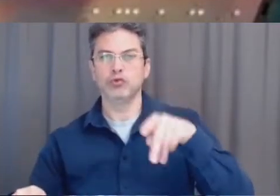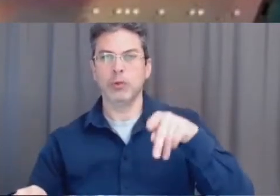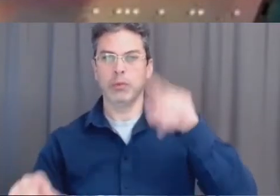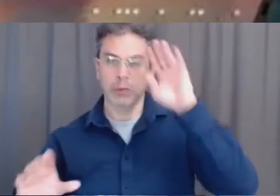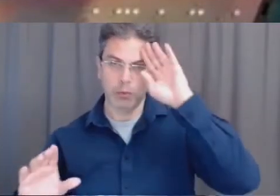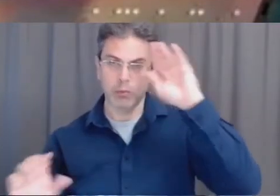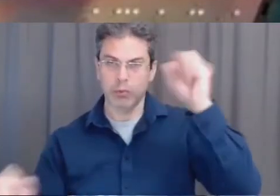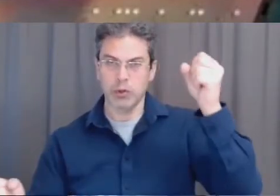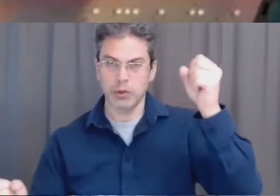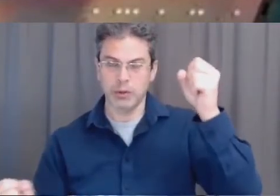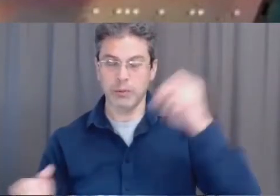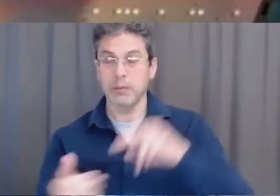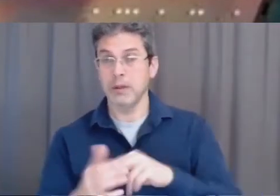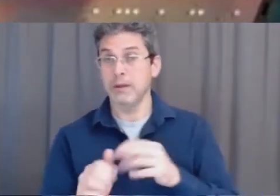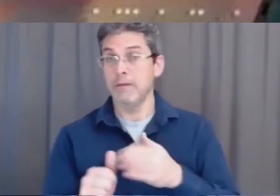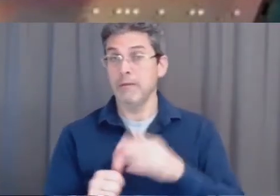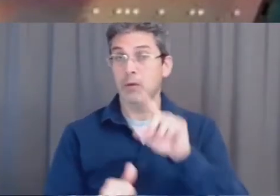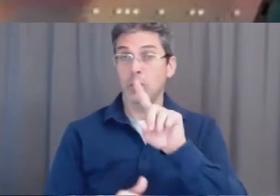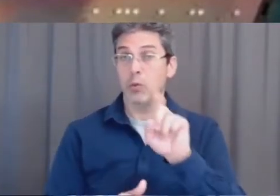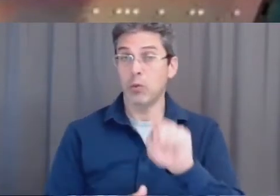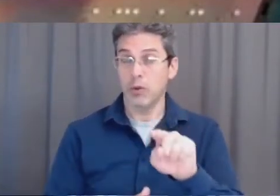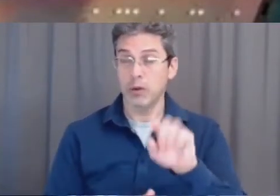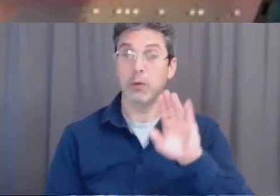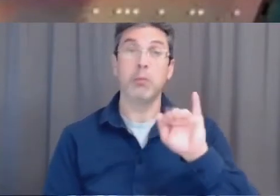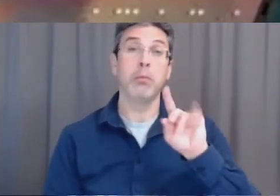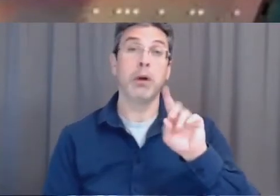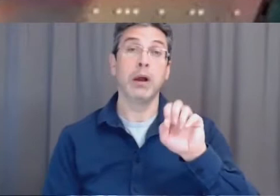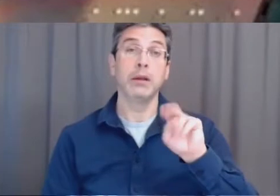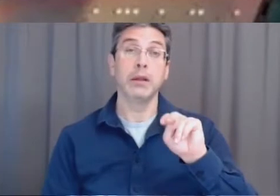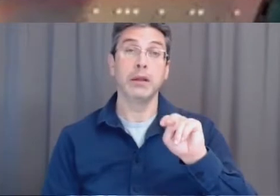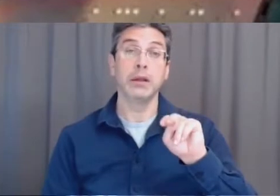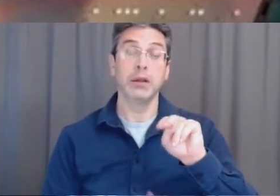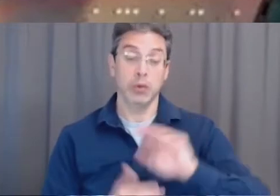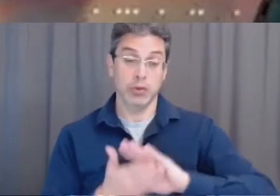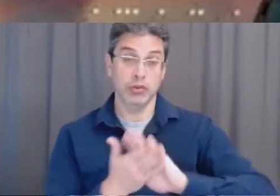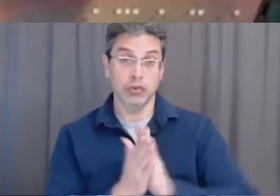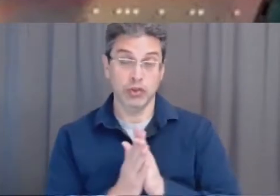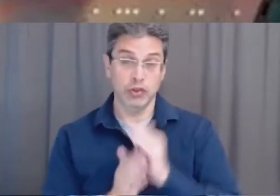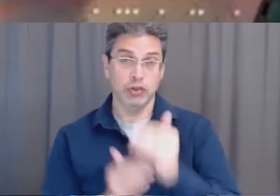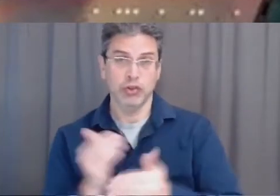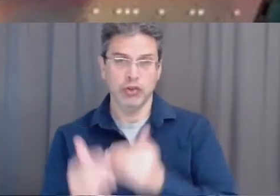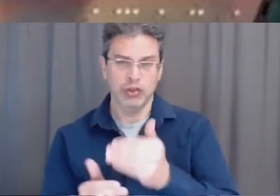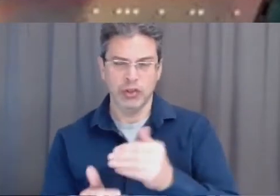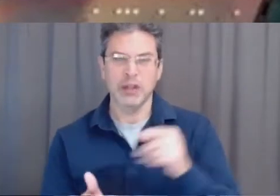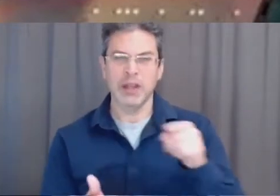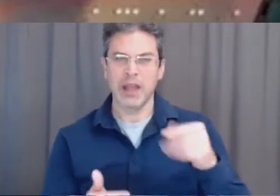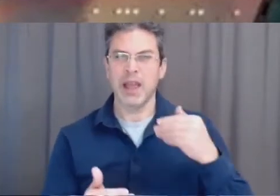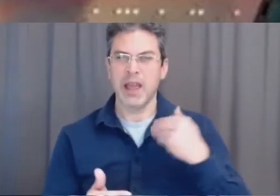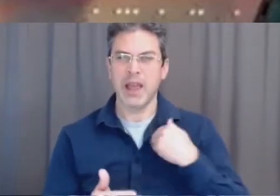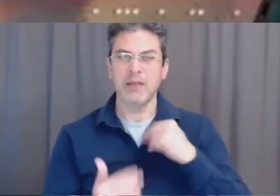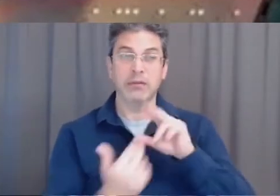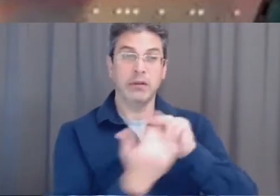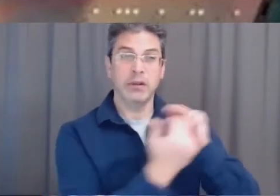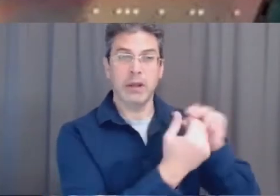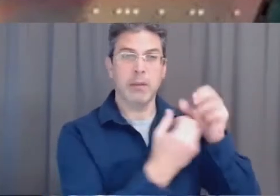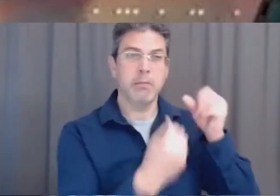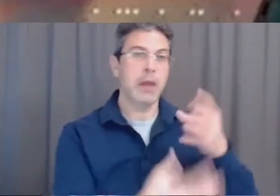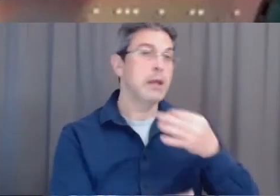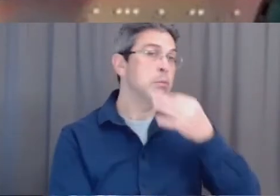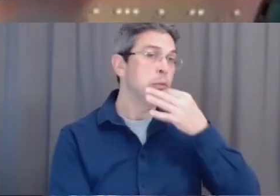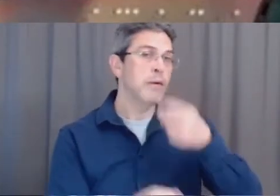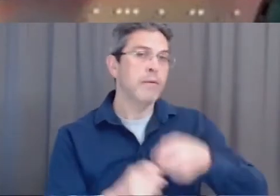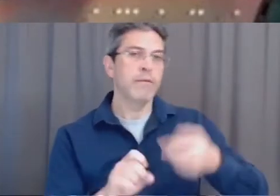the Biden team is going to hit the ground running. They have a lot of people from the past administrations. Should we